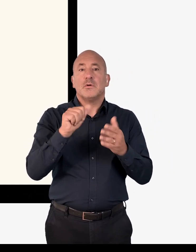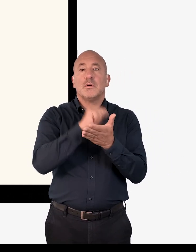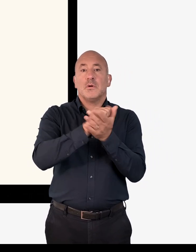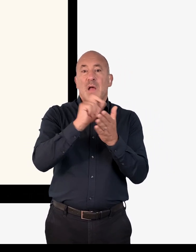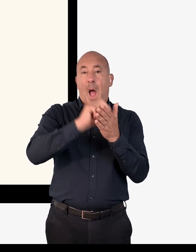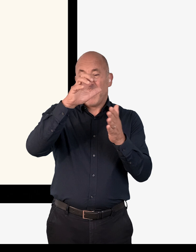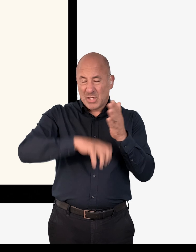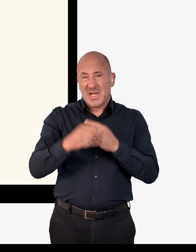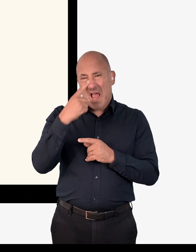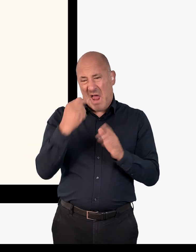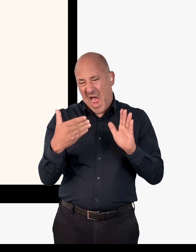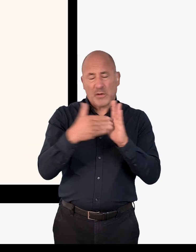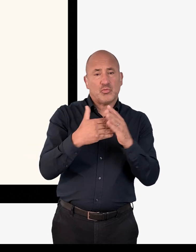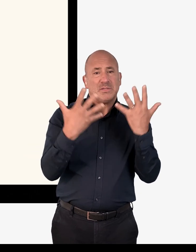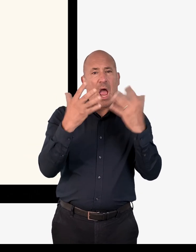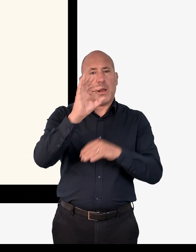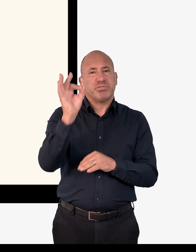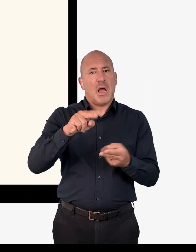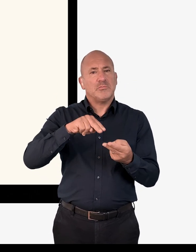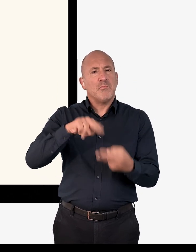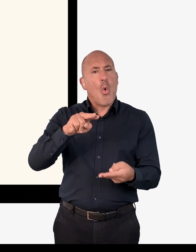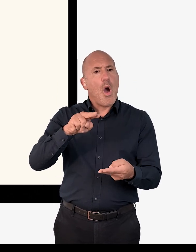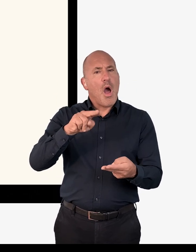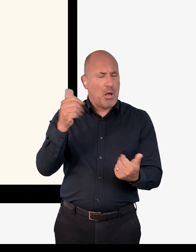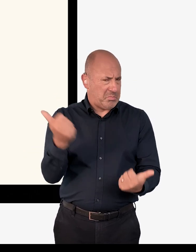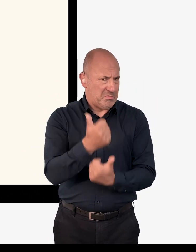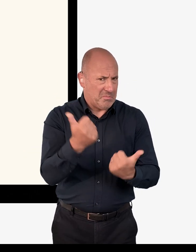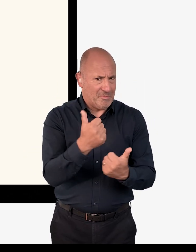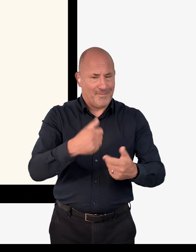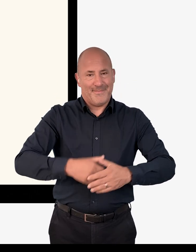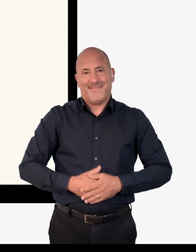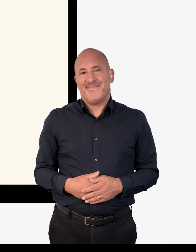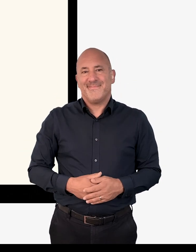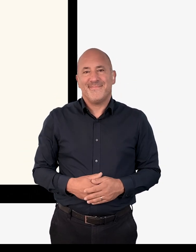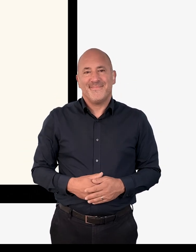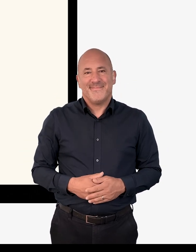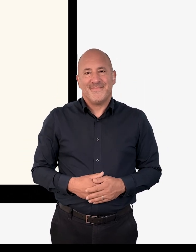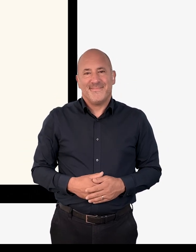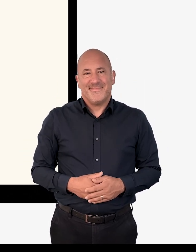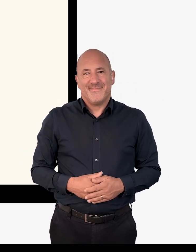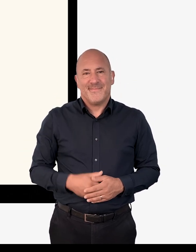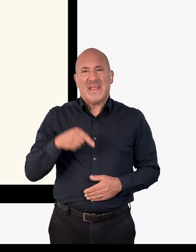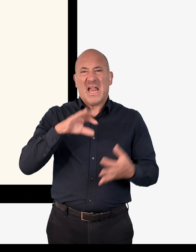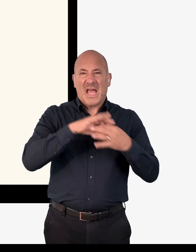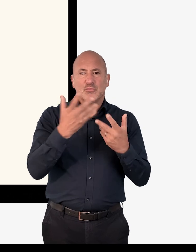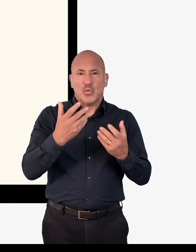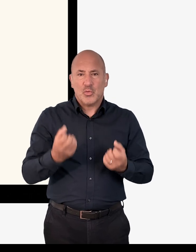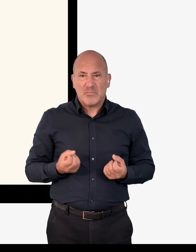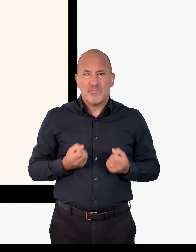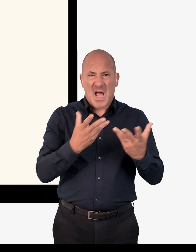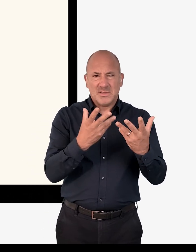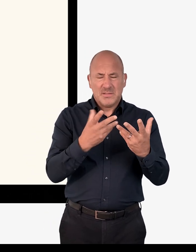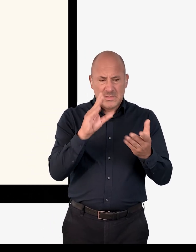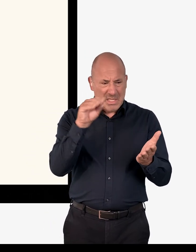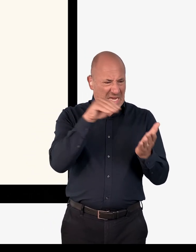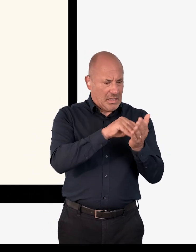full application from the amount detailed in your expression of interest. This cannot be for any items of